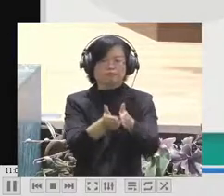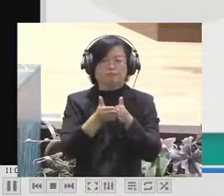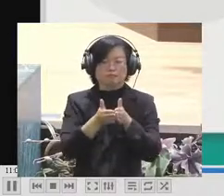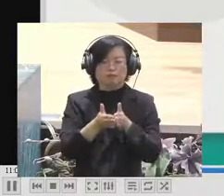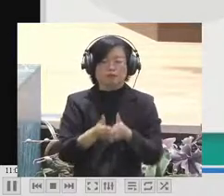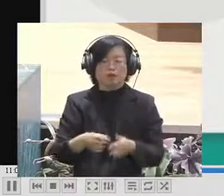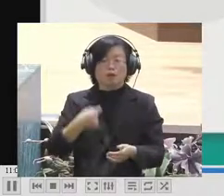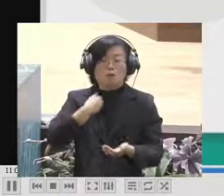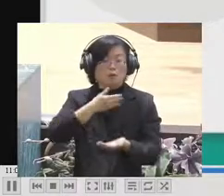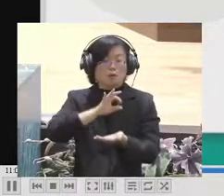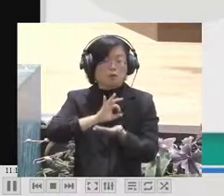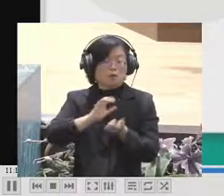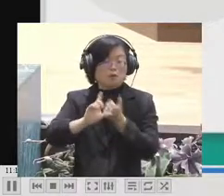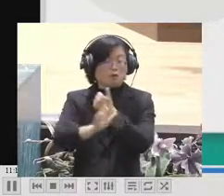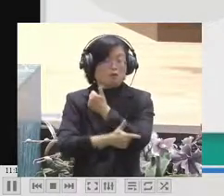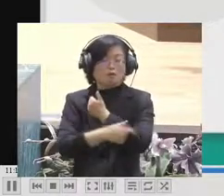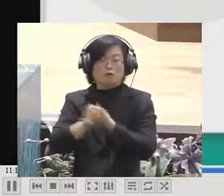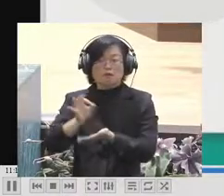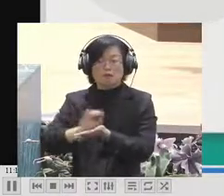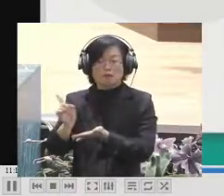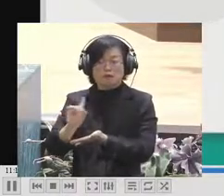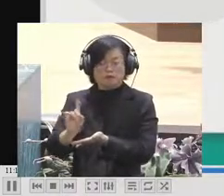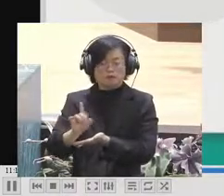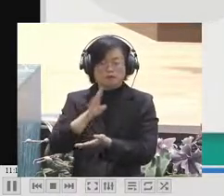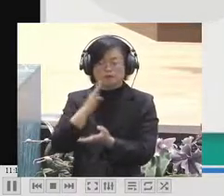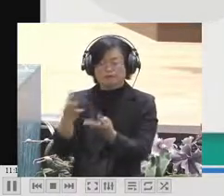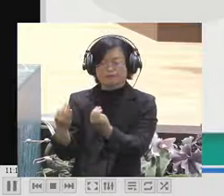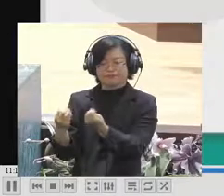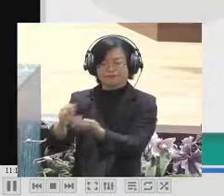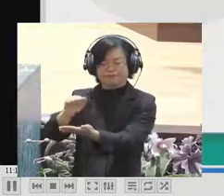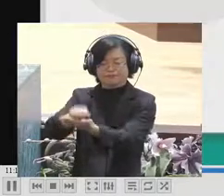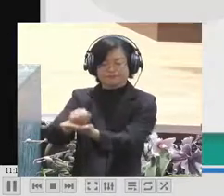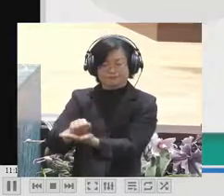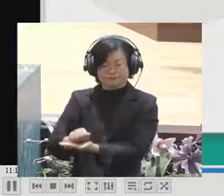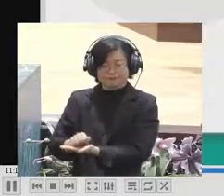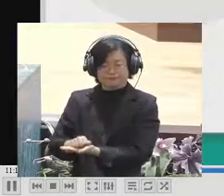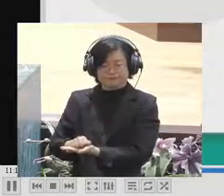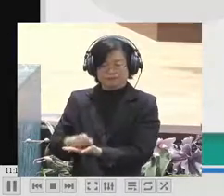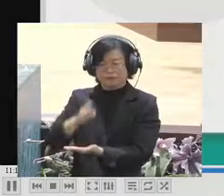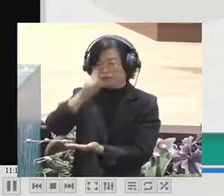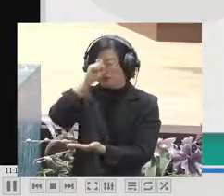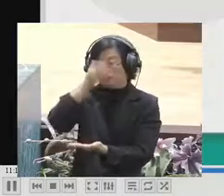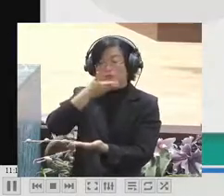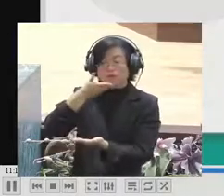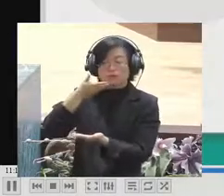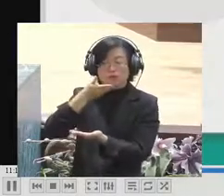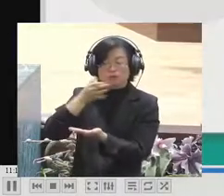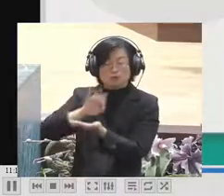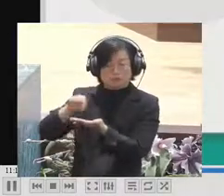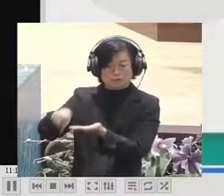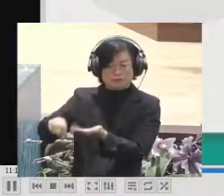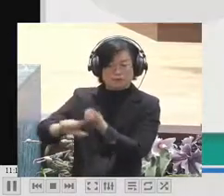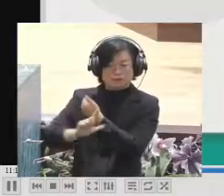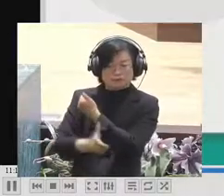performance management, promoting transparency and accountability, improving service delivery, and obviously this is not possible,